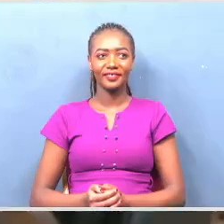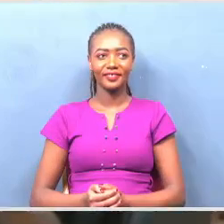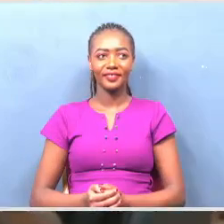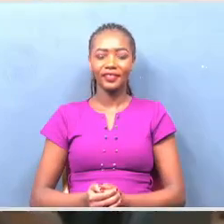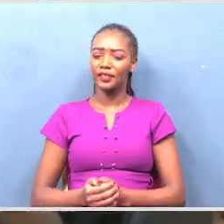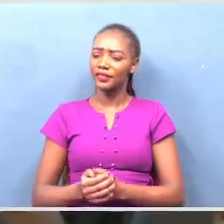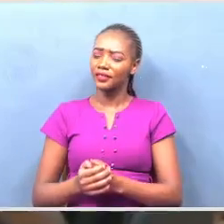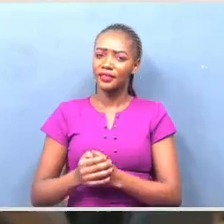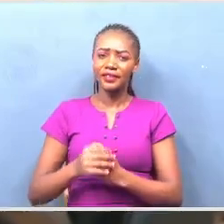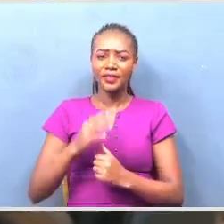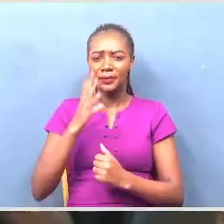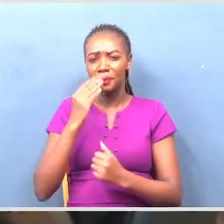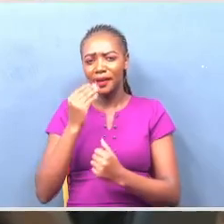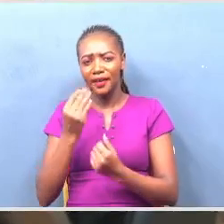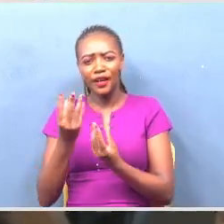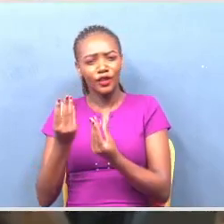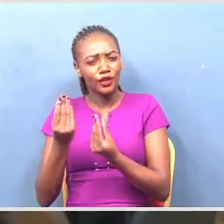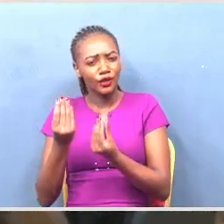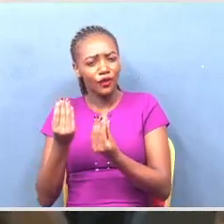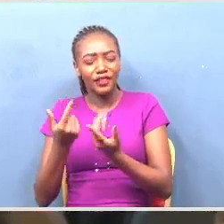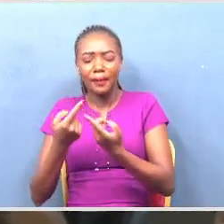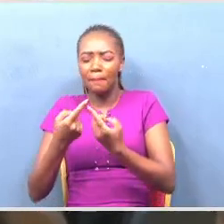Soft-spoken, but firm.